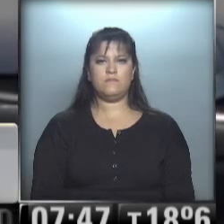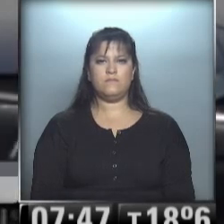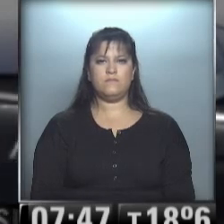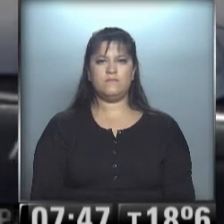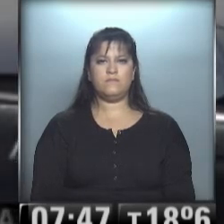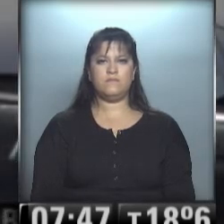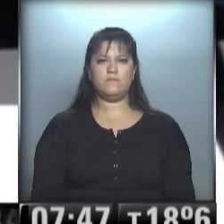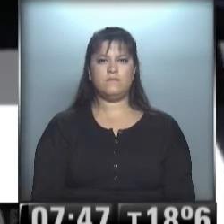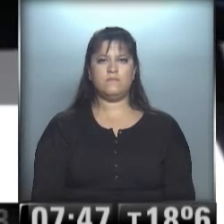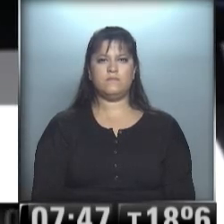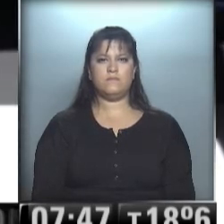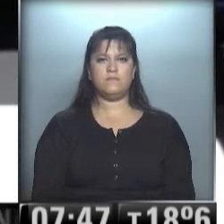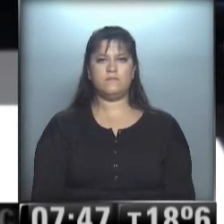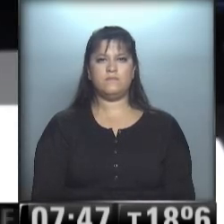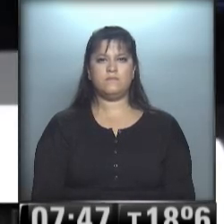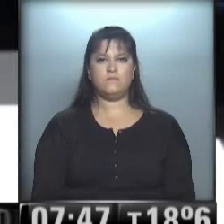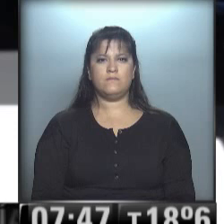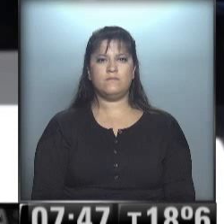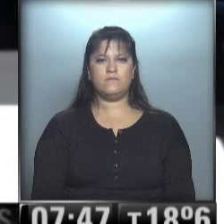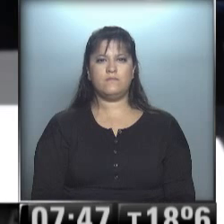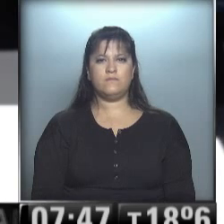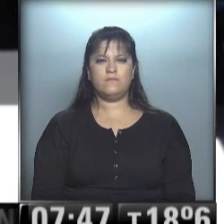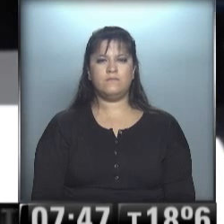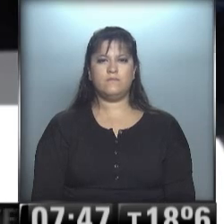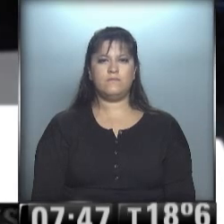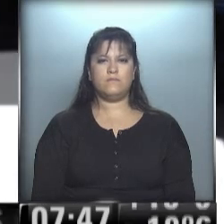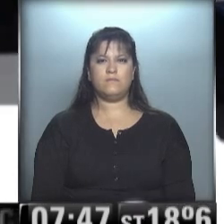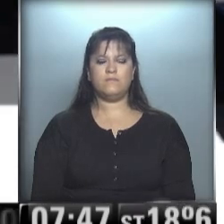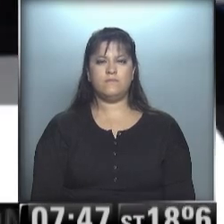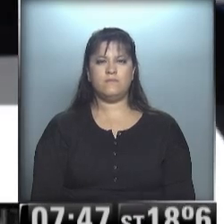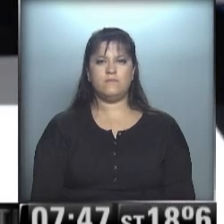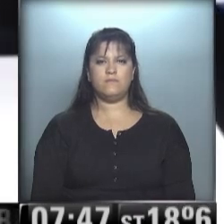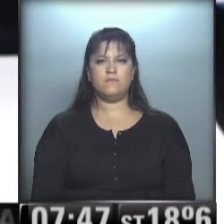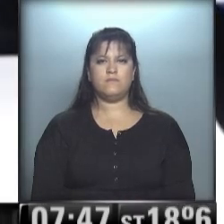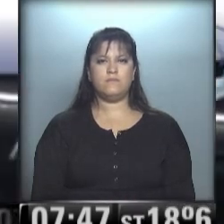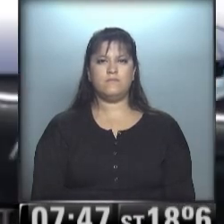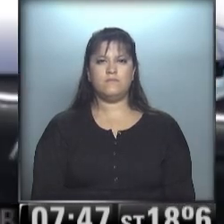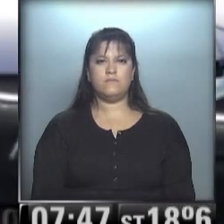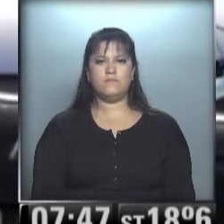the fact of these two men inviting me to work with them, that was enough.